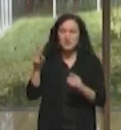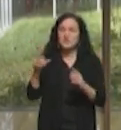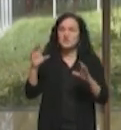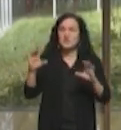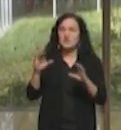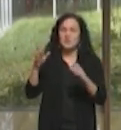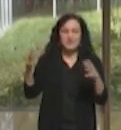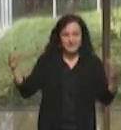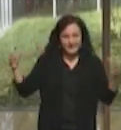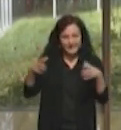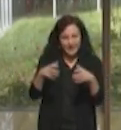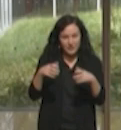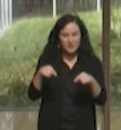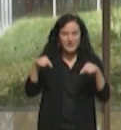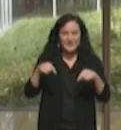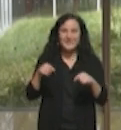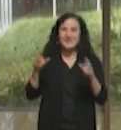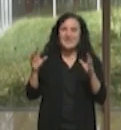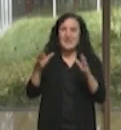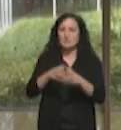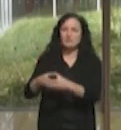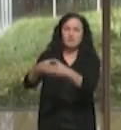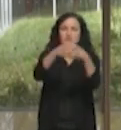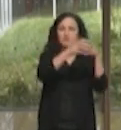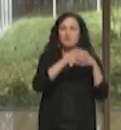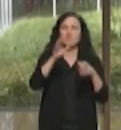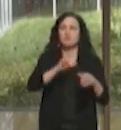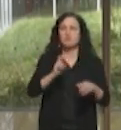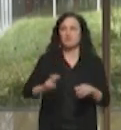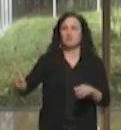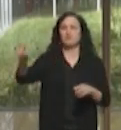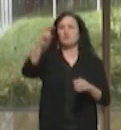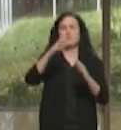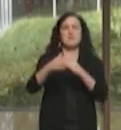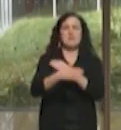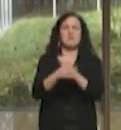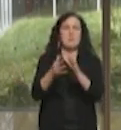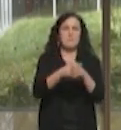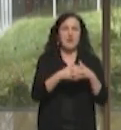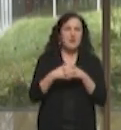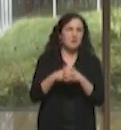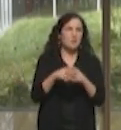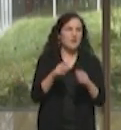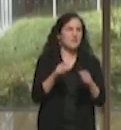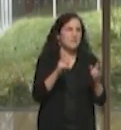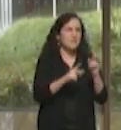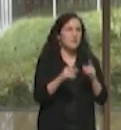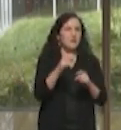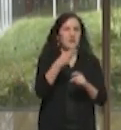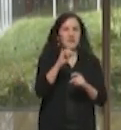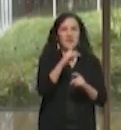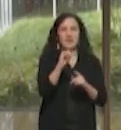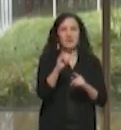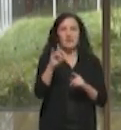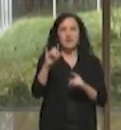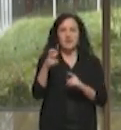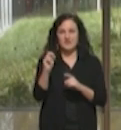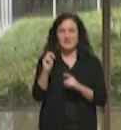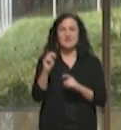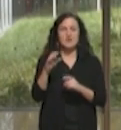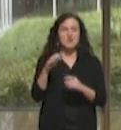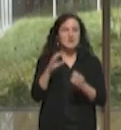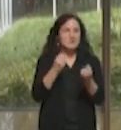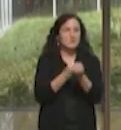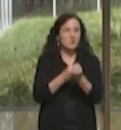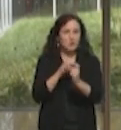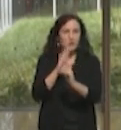this gathering and take this all over the country. And when you have individuals like Hillary Clinton putting her gravitas behind this,